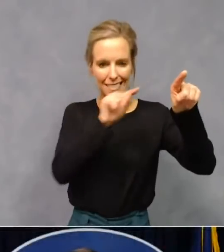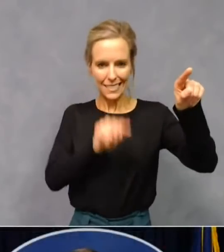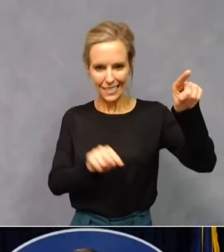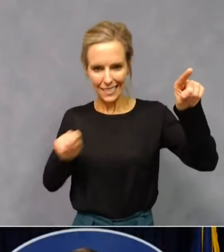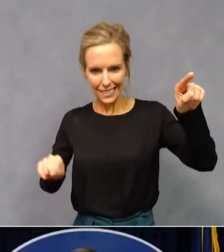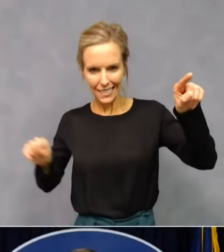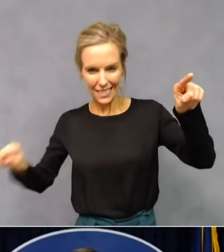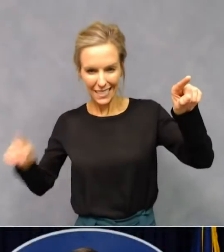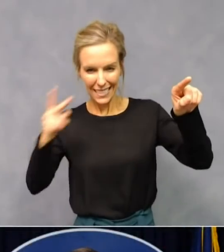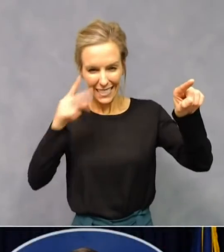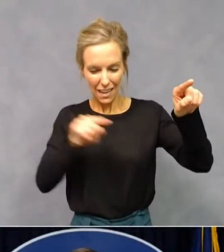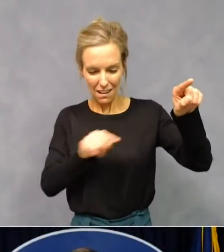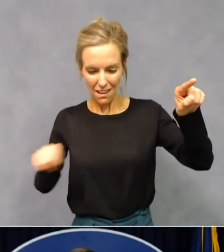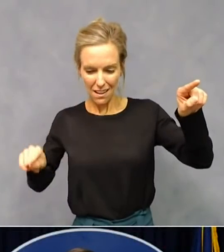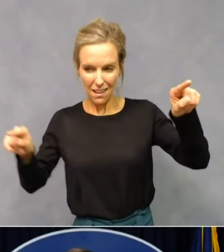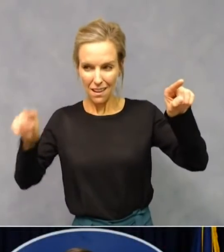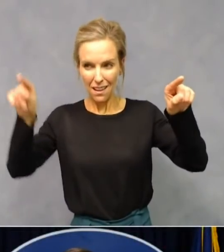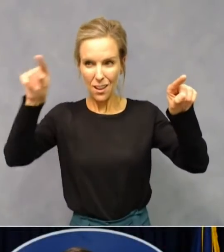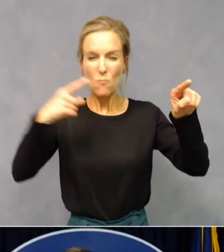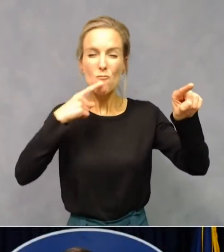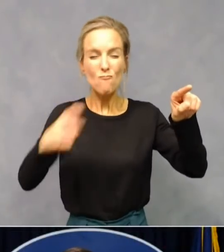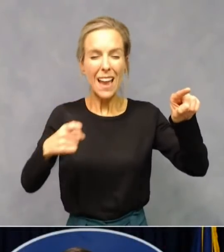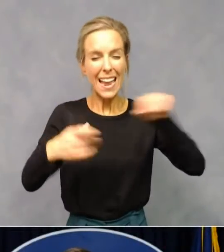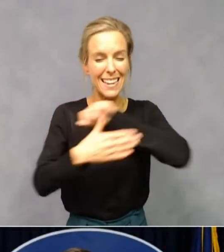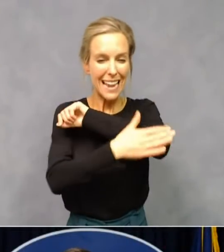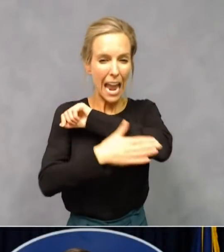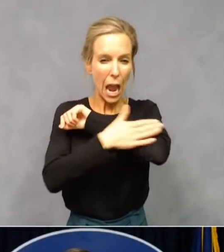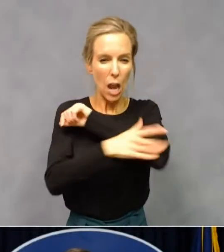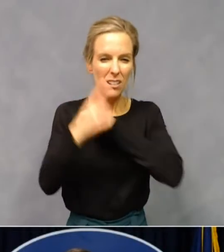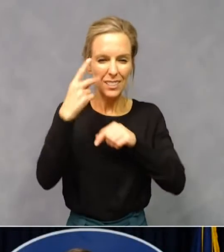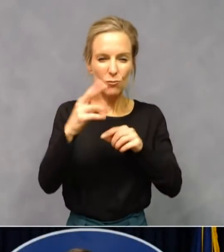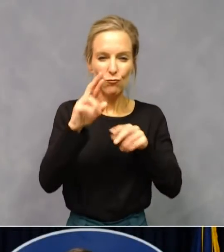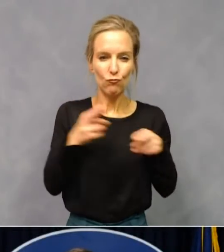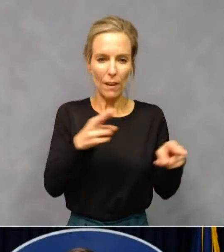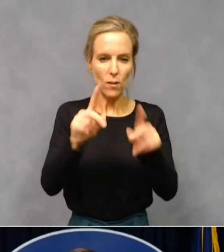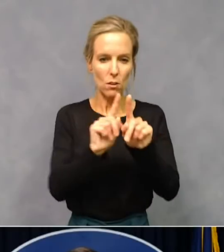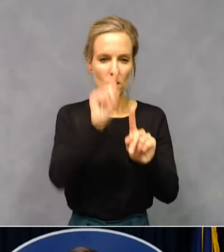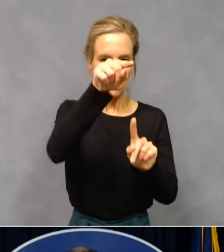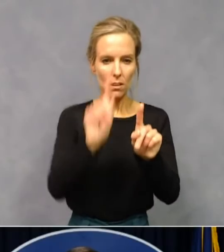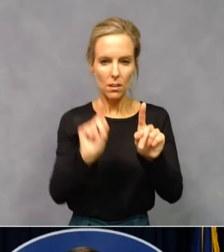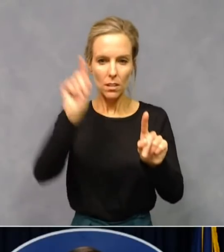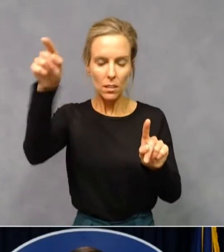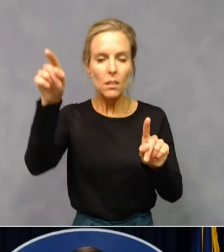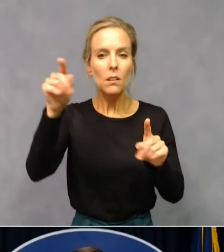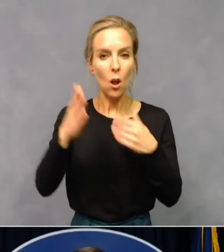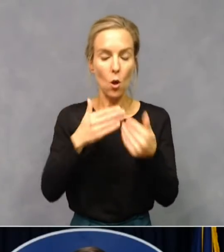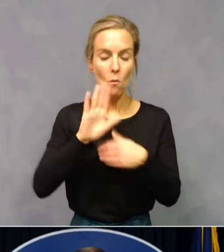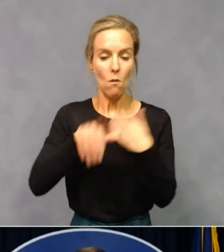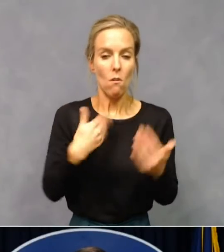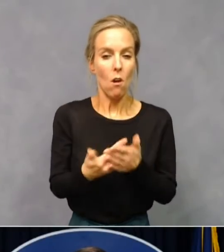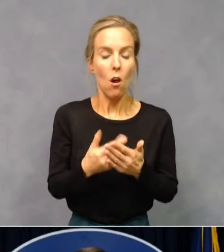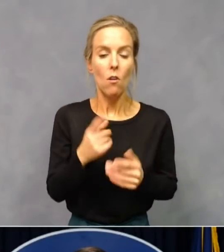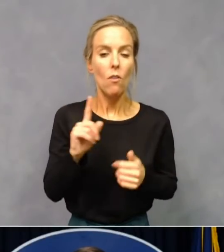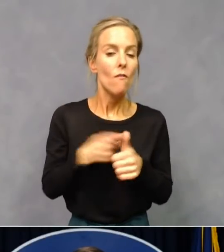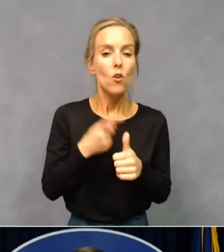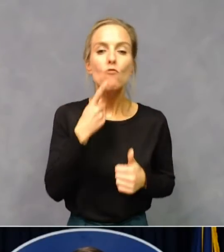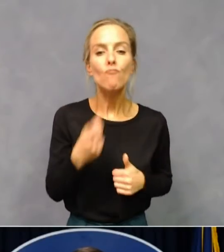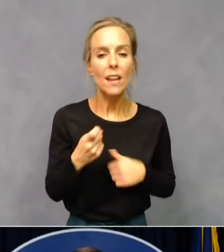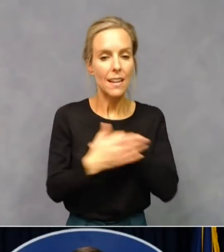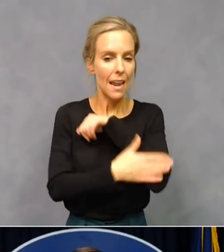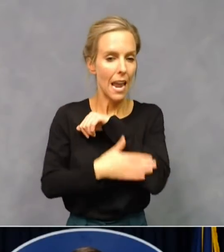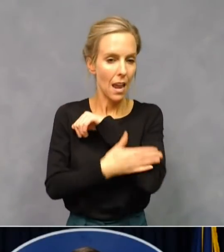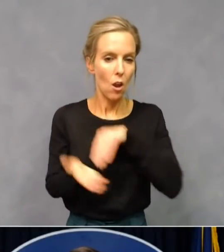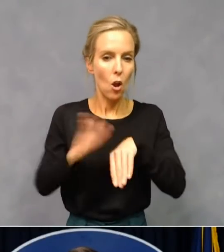red counties in Kentucky, right across the river from Indiana. Now, almost all of our first red counties were on the Tennessee